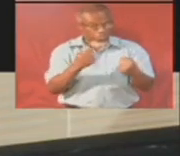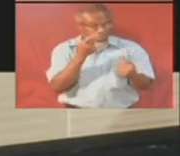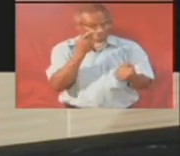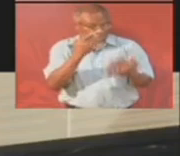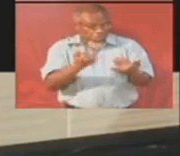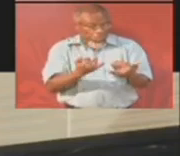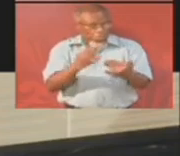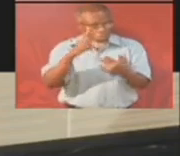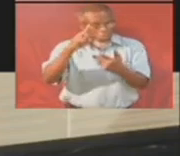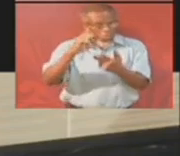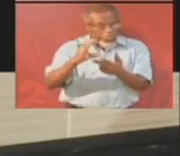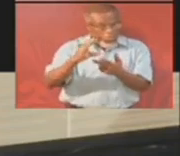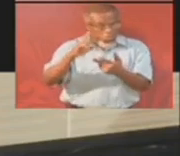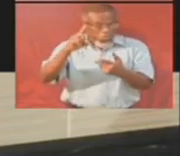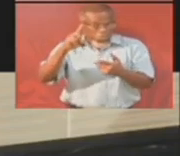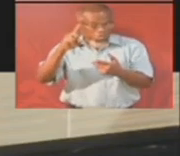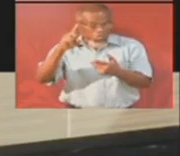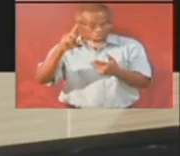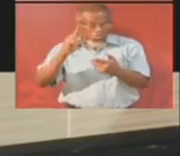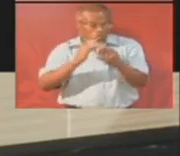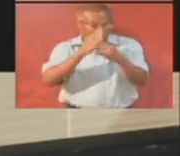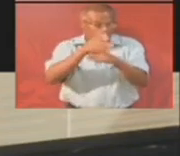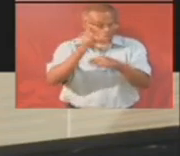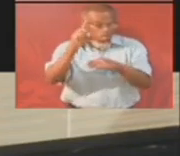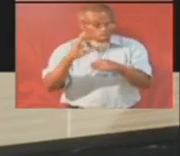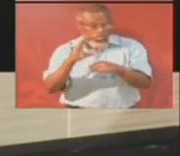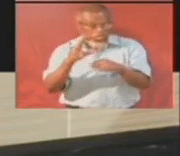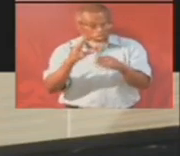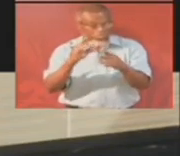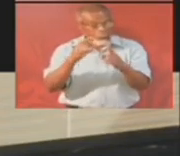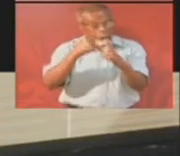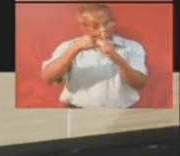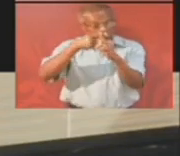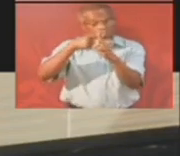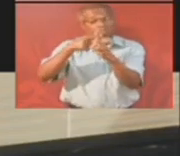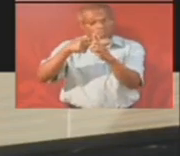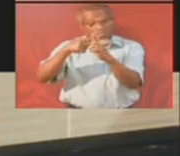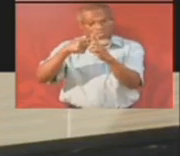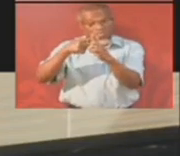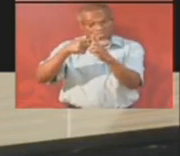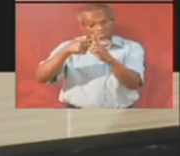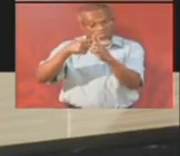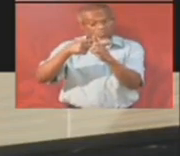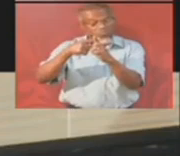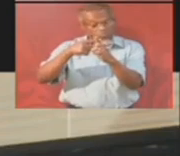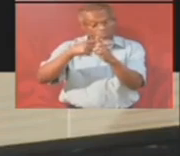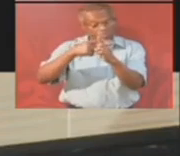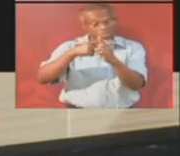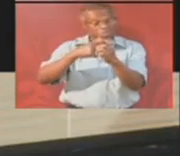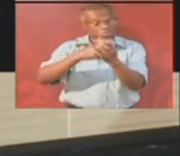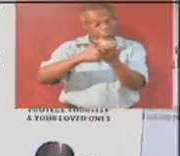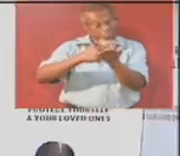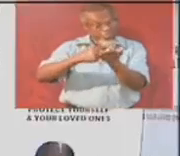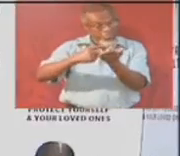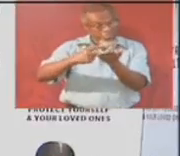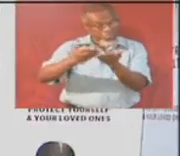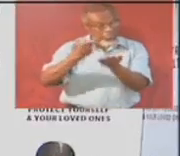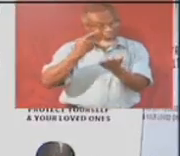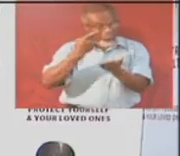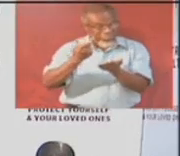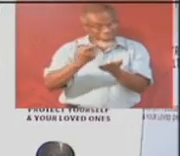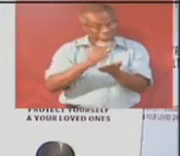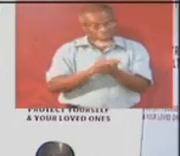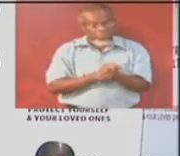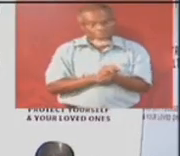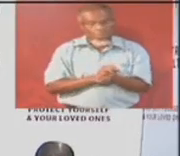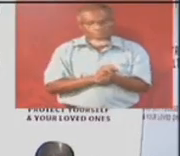100 plus you know, infections over the past few weeks. Thank you. Thank you. Thank you very much for both questions.